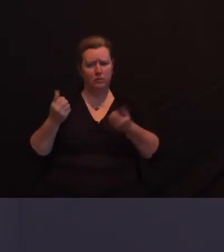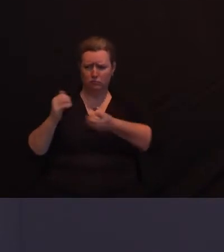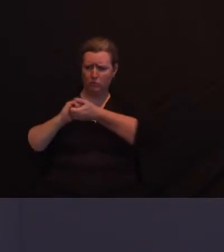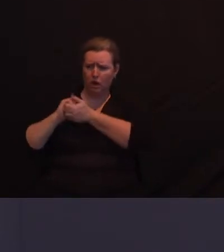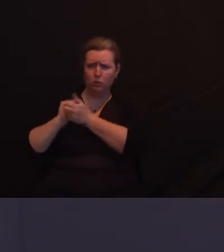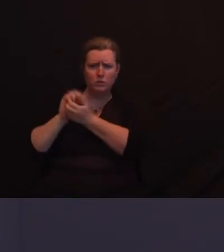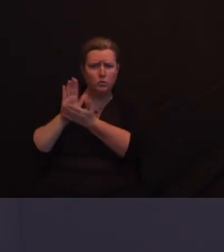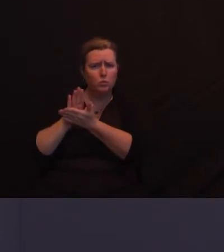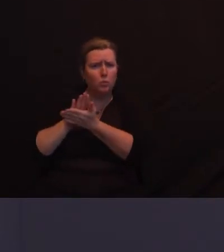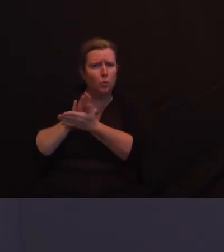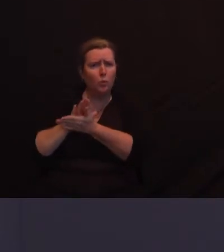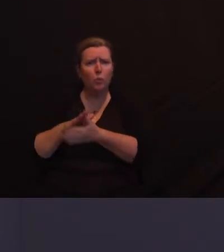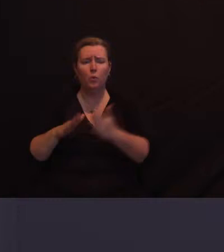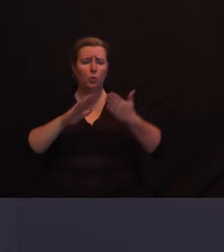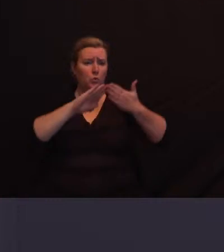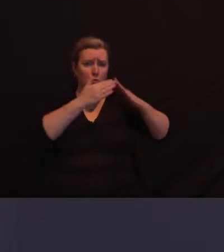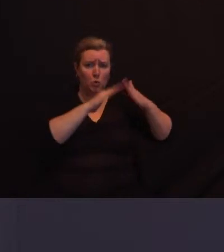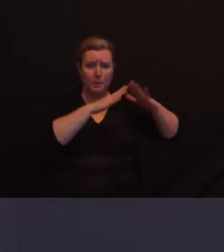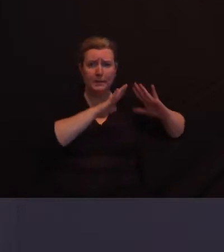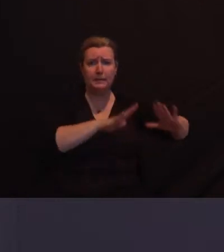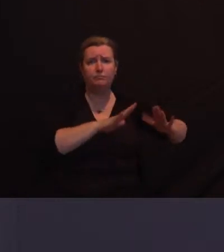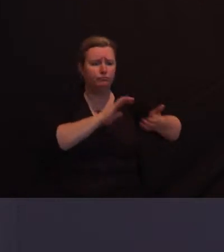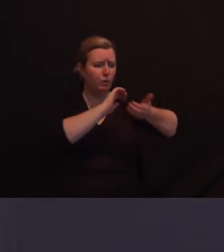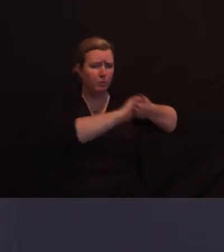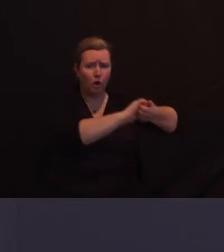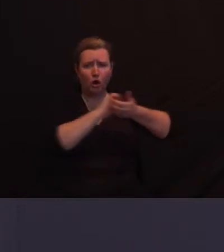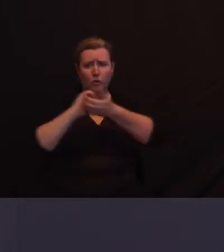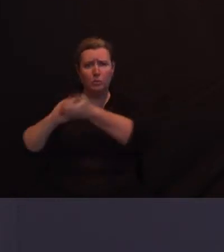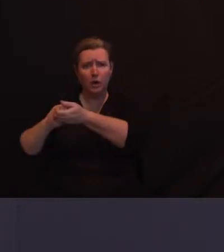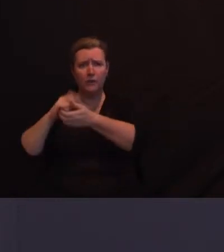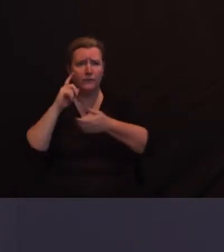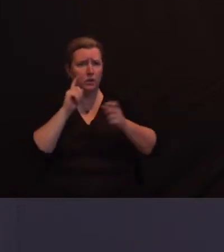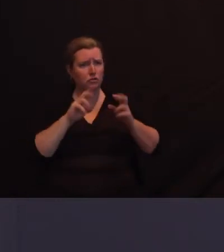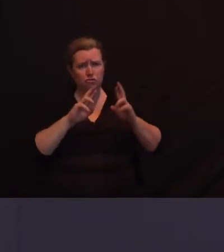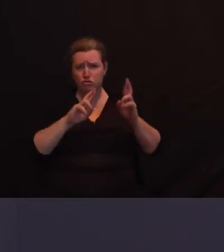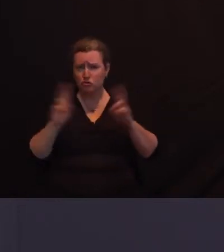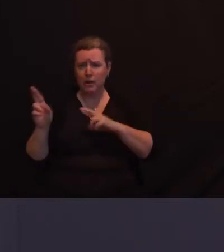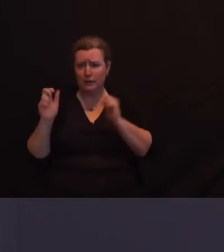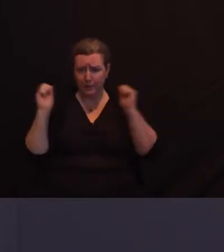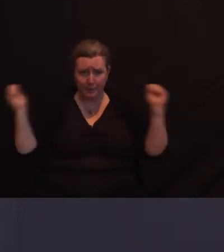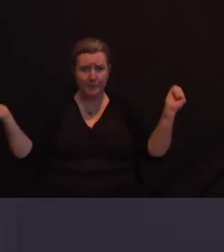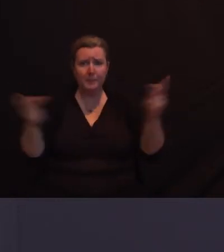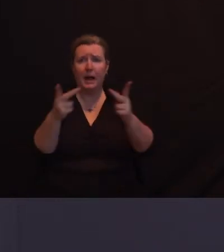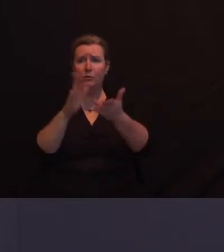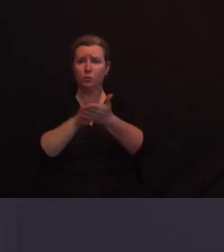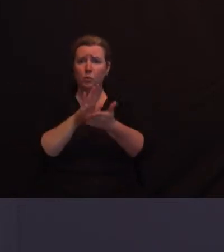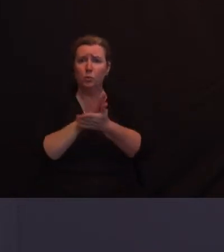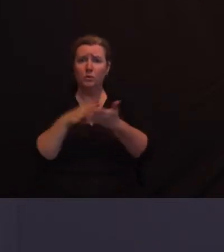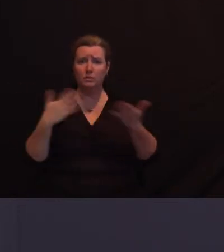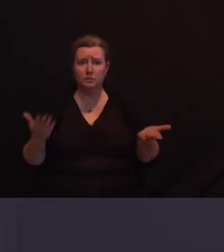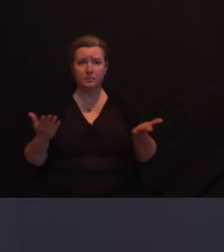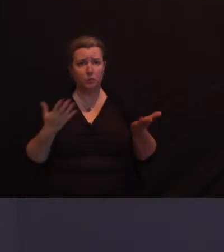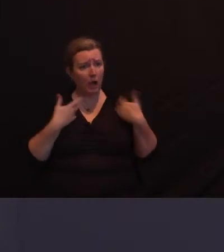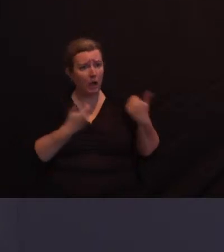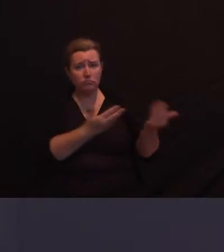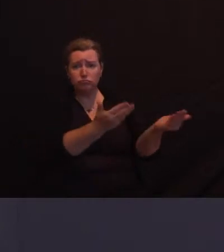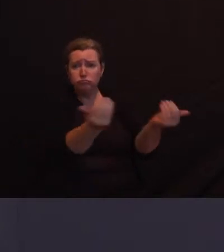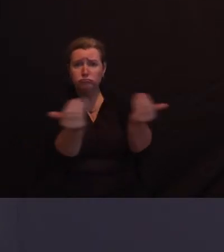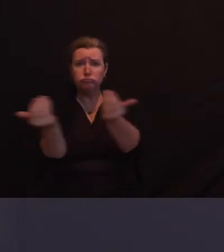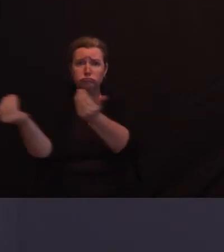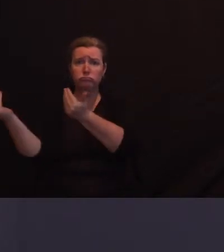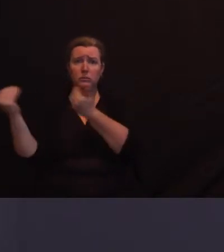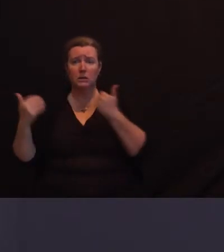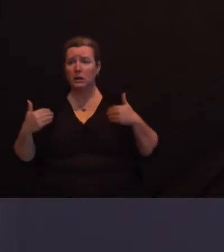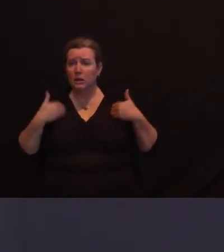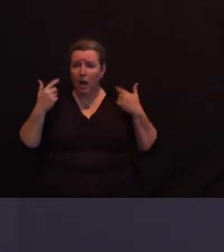community partners, on a major back-to-school push to expand access for adolescents through 120